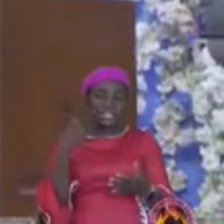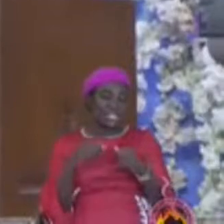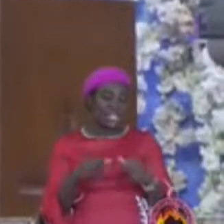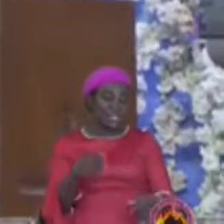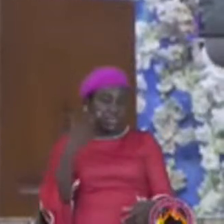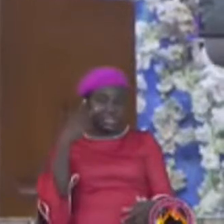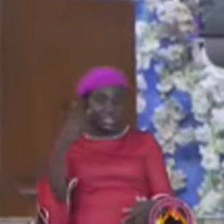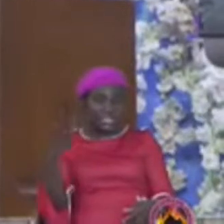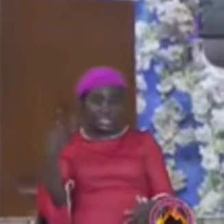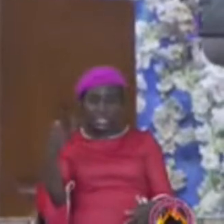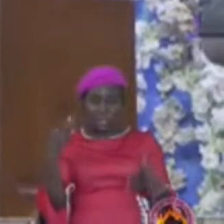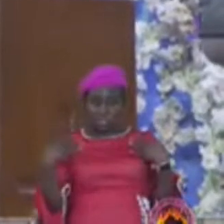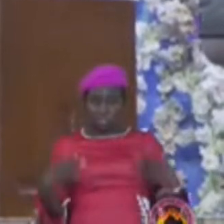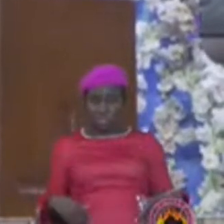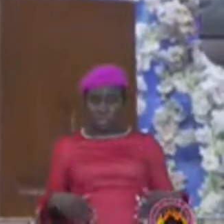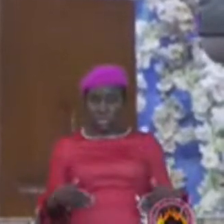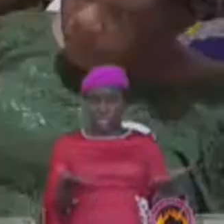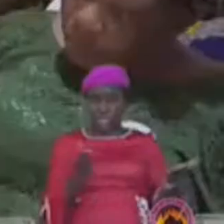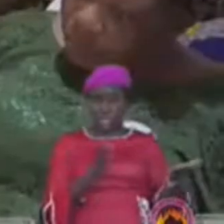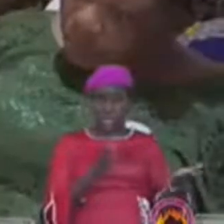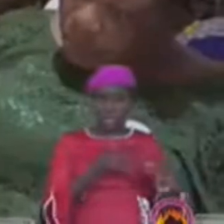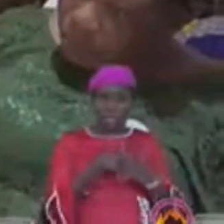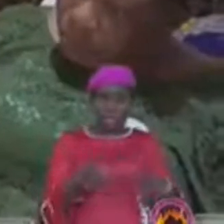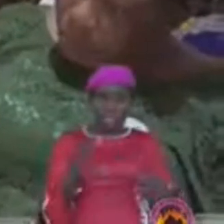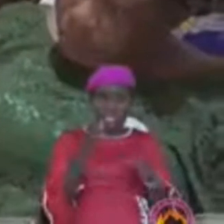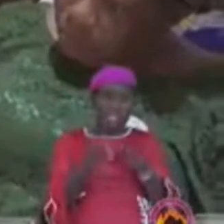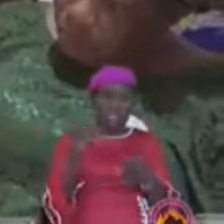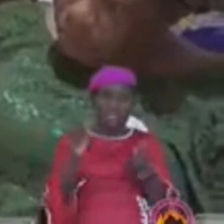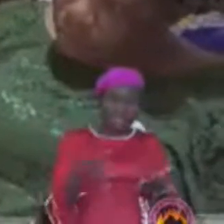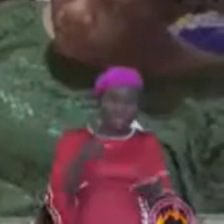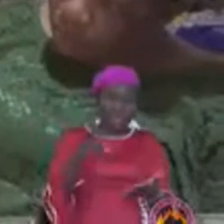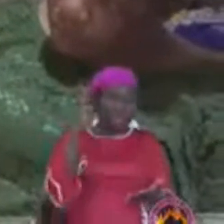corpse. But if you destroy, you will not find anything again.